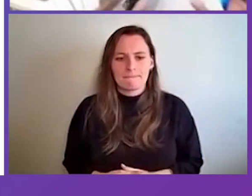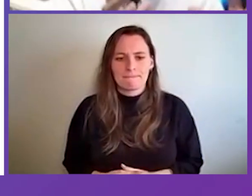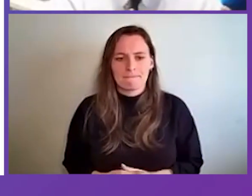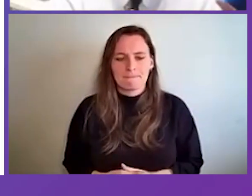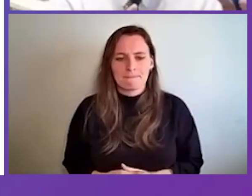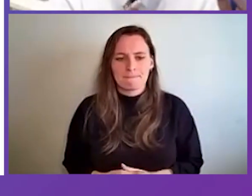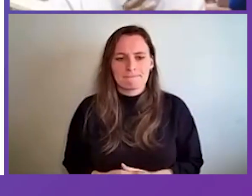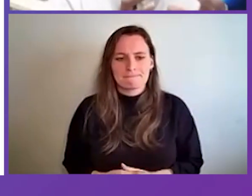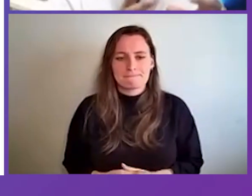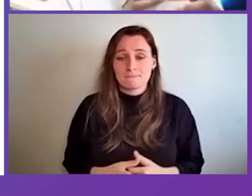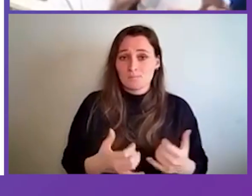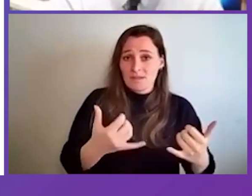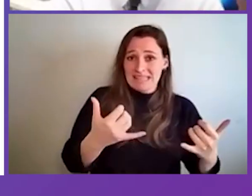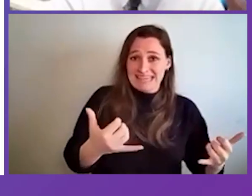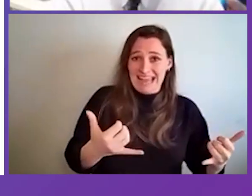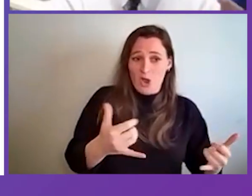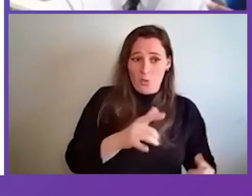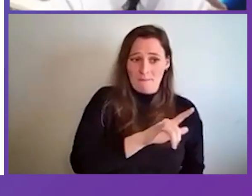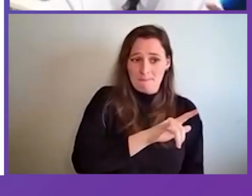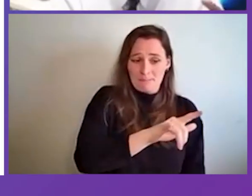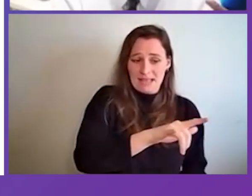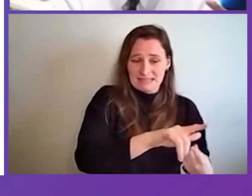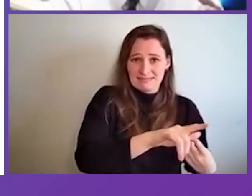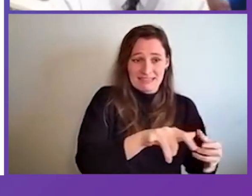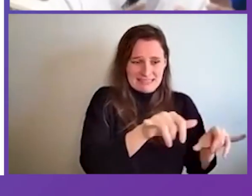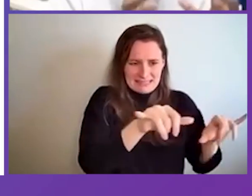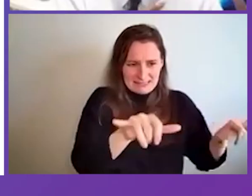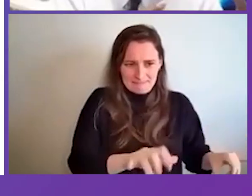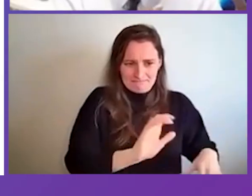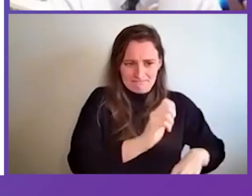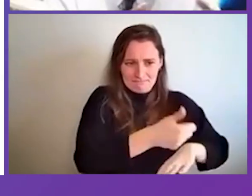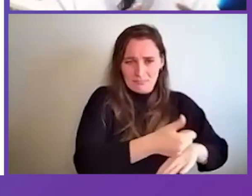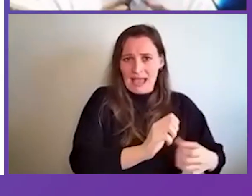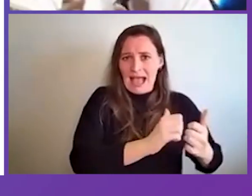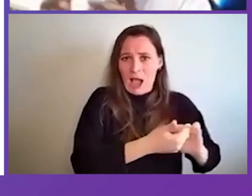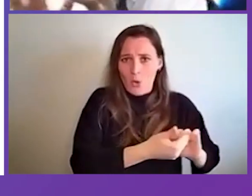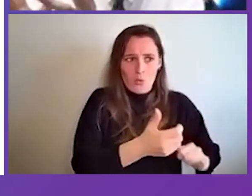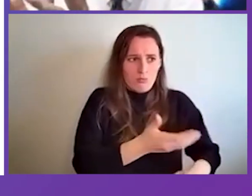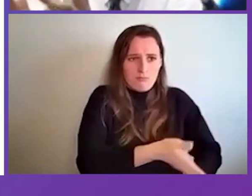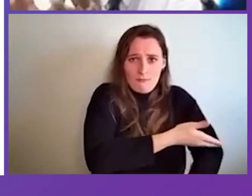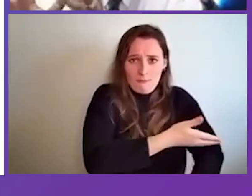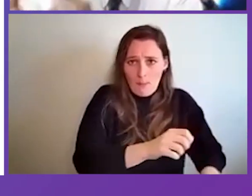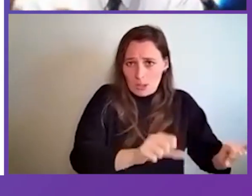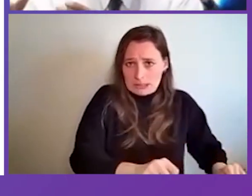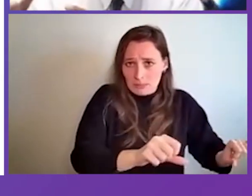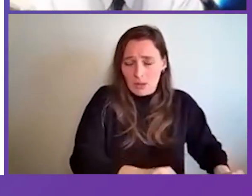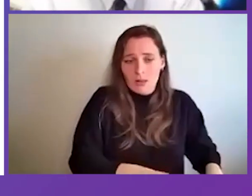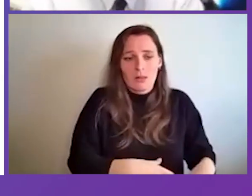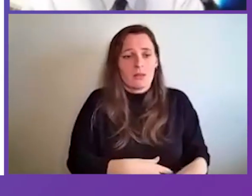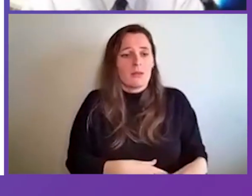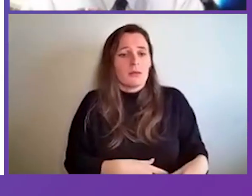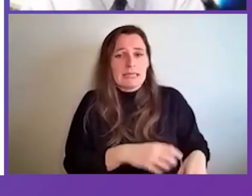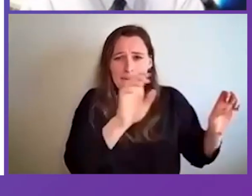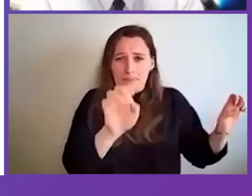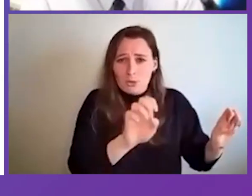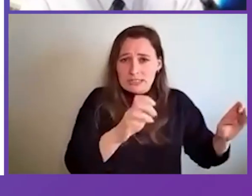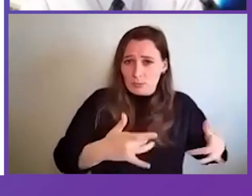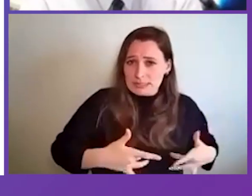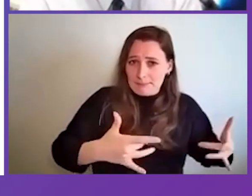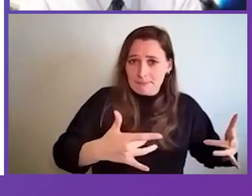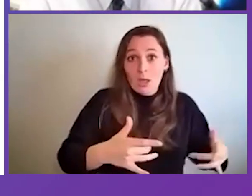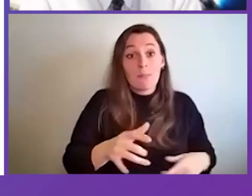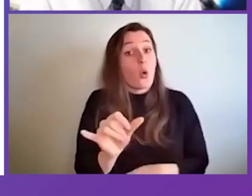current aircraft, the current systems, the way they work, how they can be improved, but also the next generation of